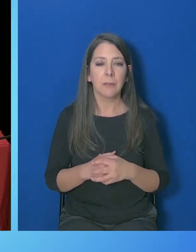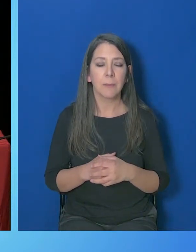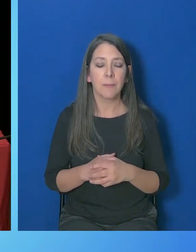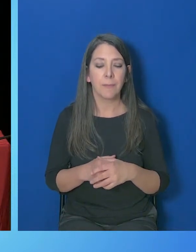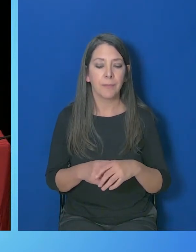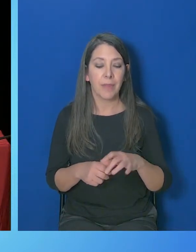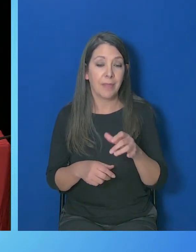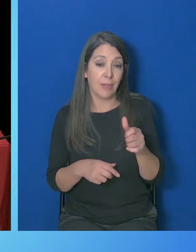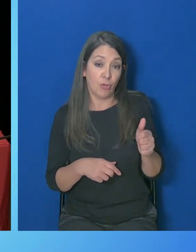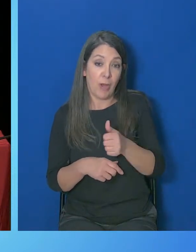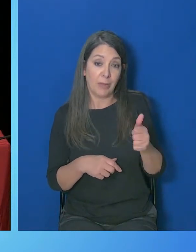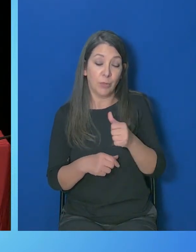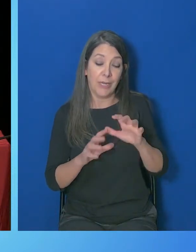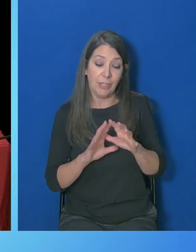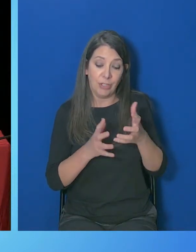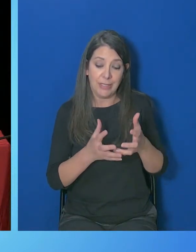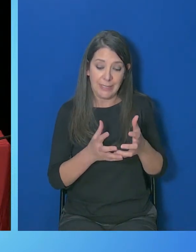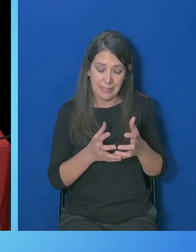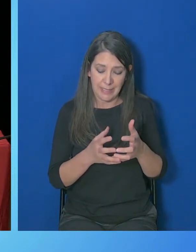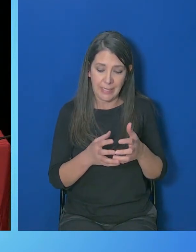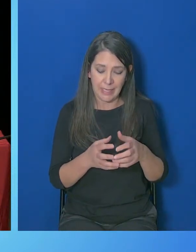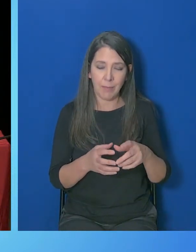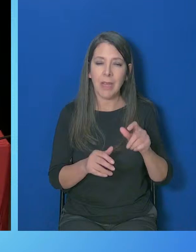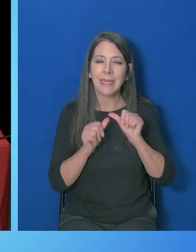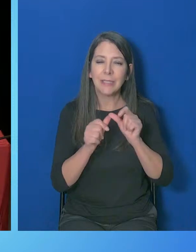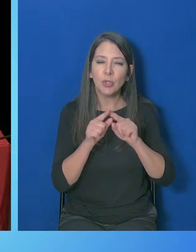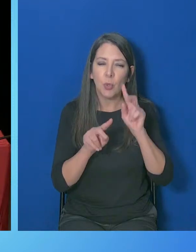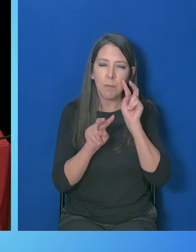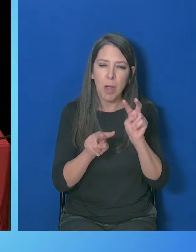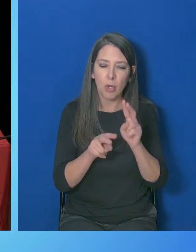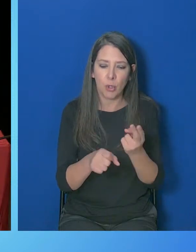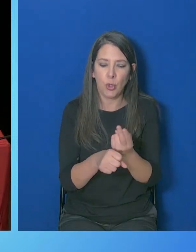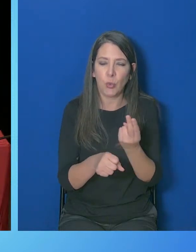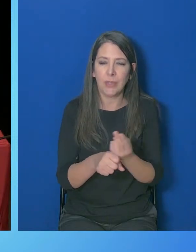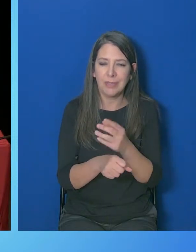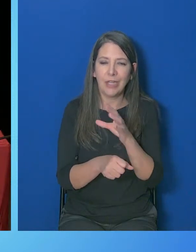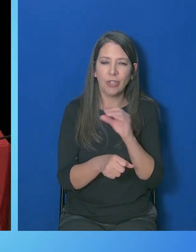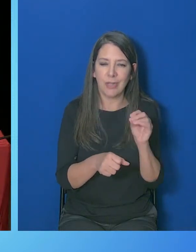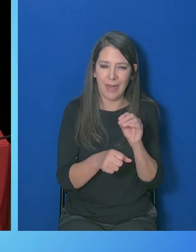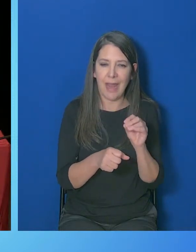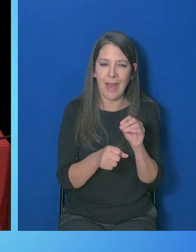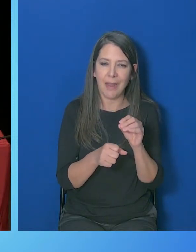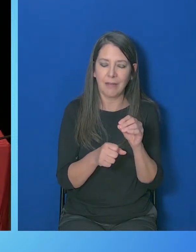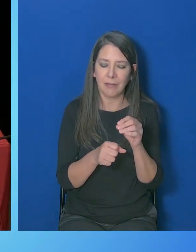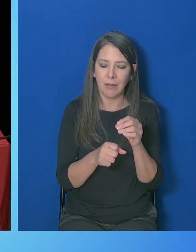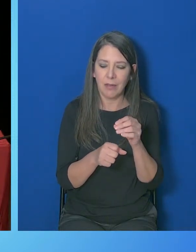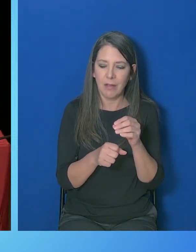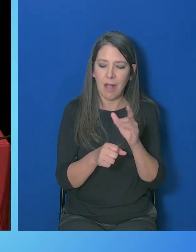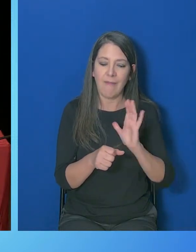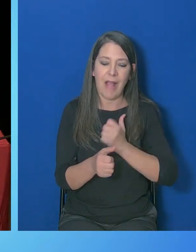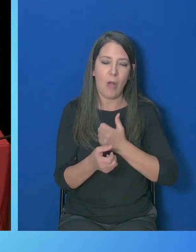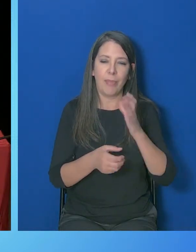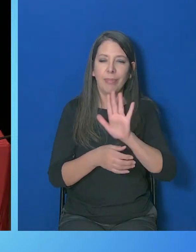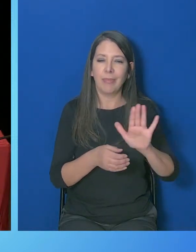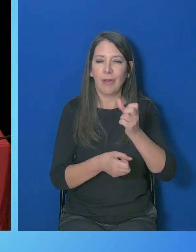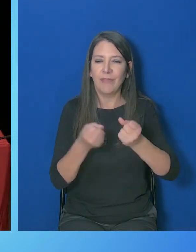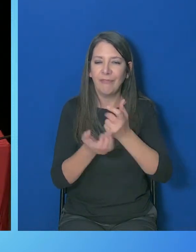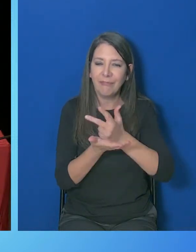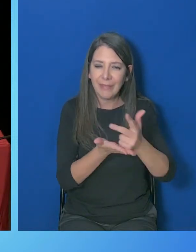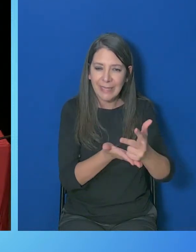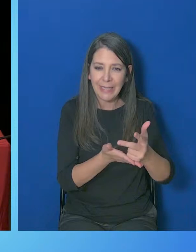The transportation team continues to monitor the utilization and overall health of the agency fleet